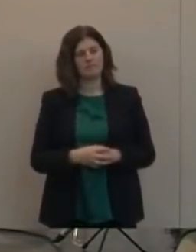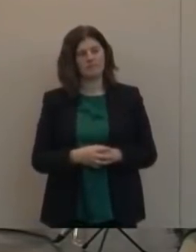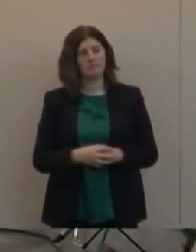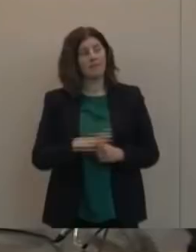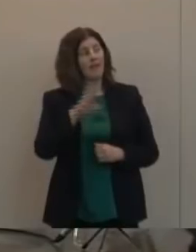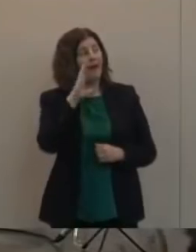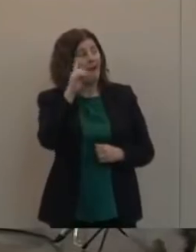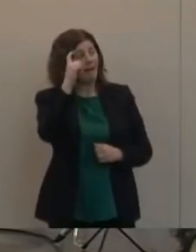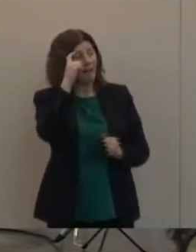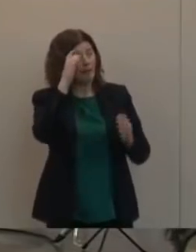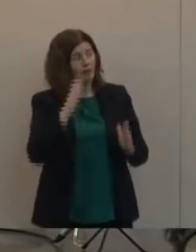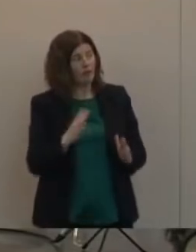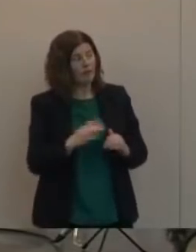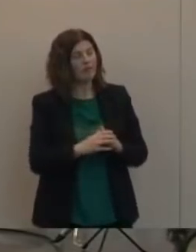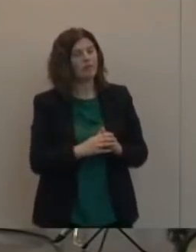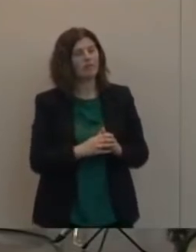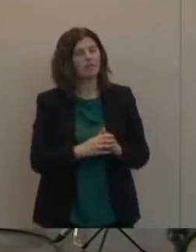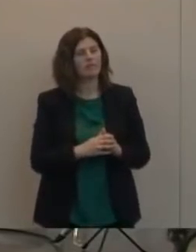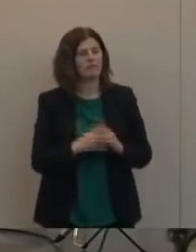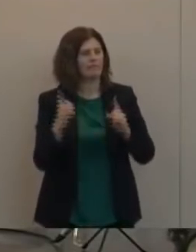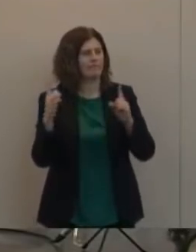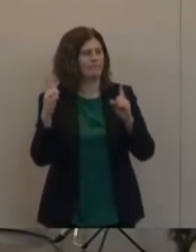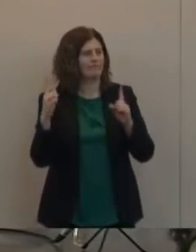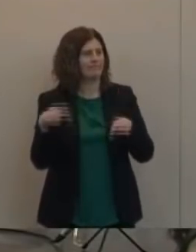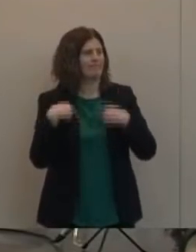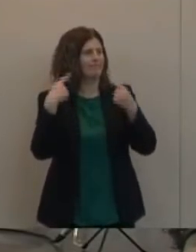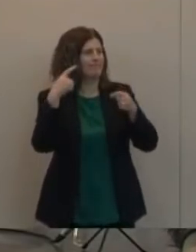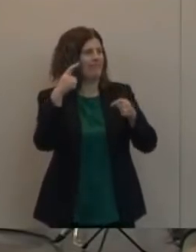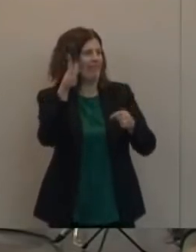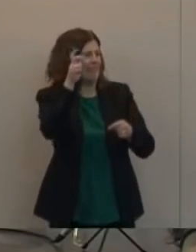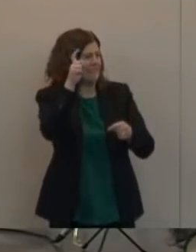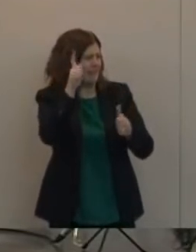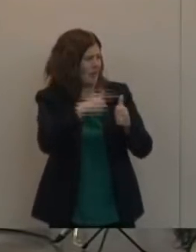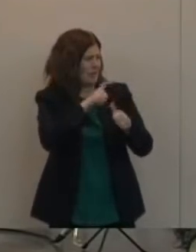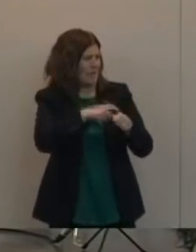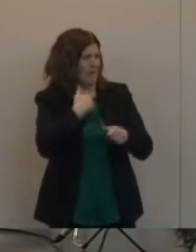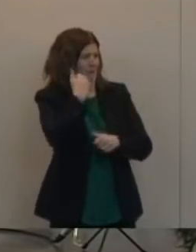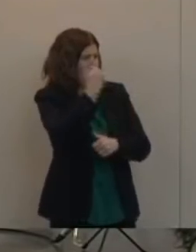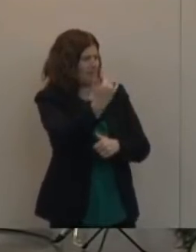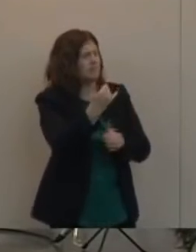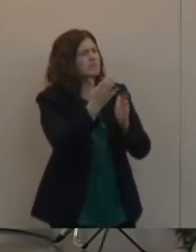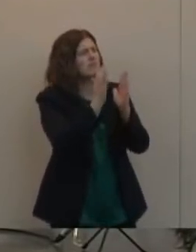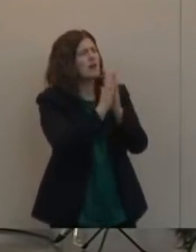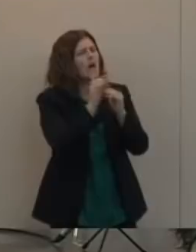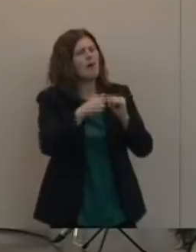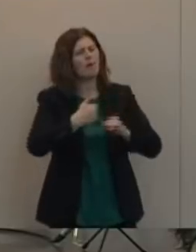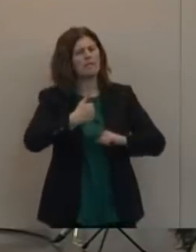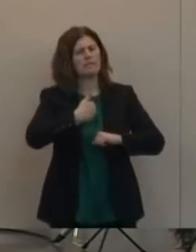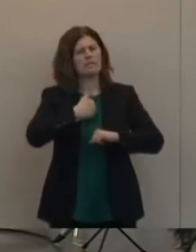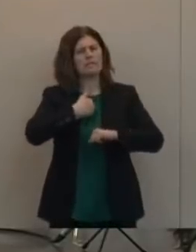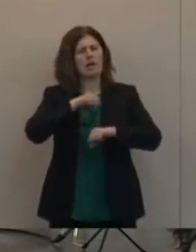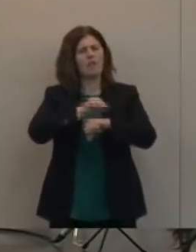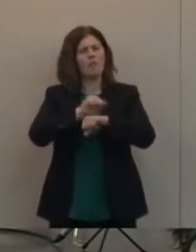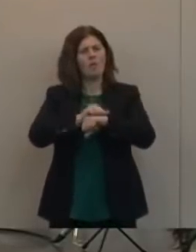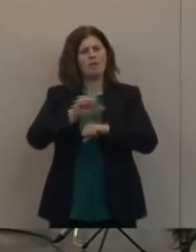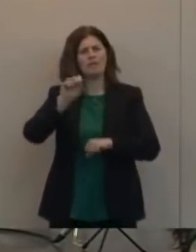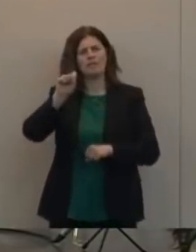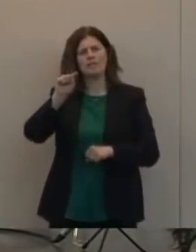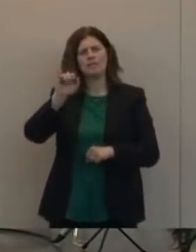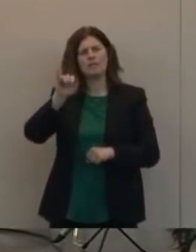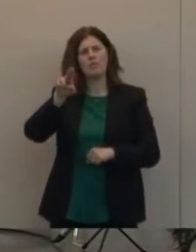Hi, Governor. Long-time listener, first-time caller. I wanted to ask you about the self-employment stimulus